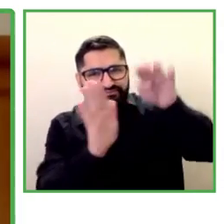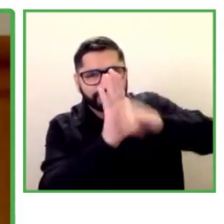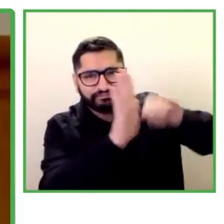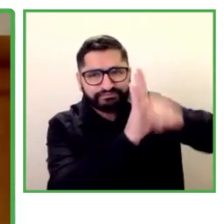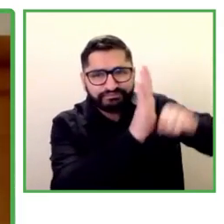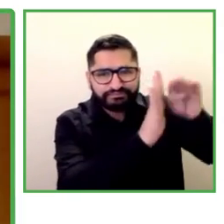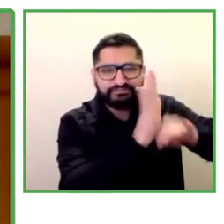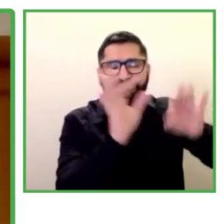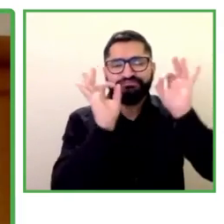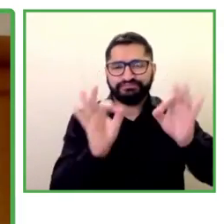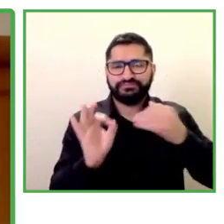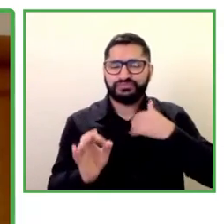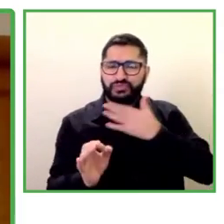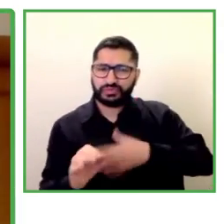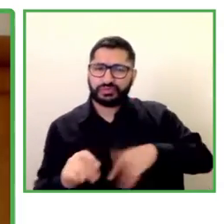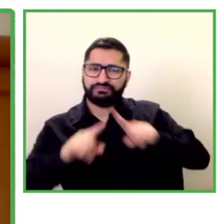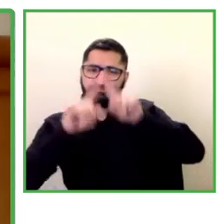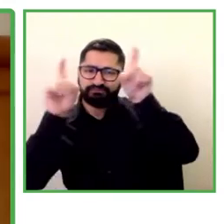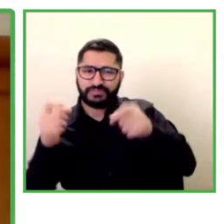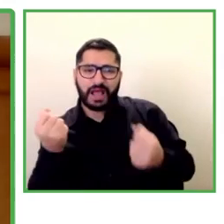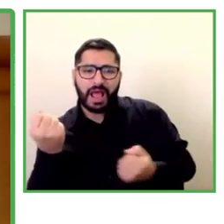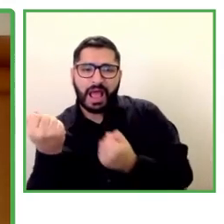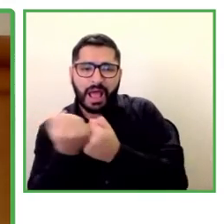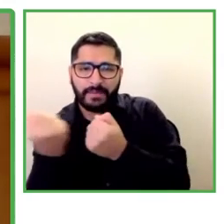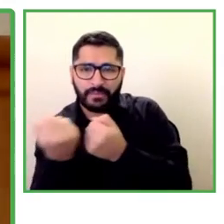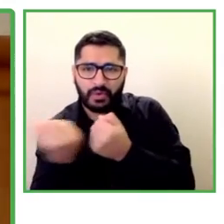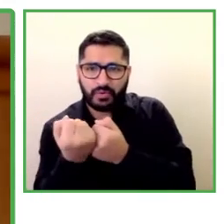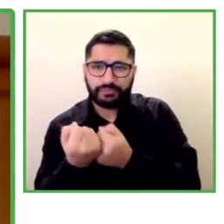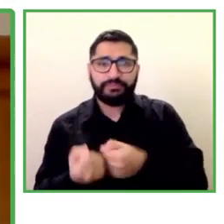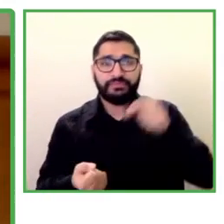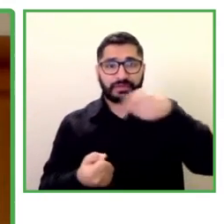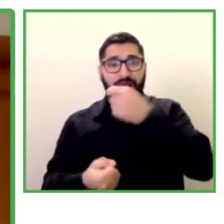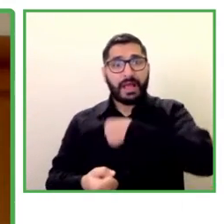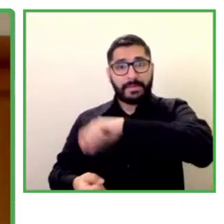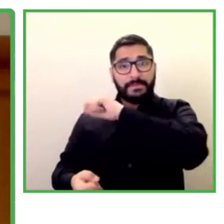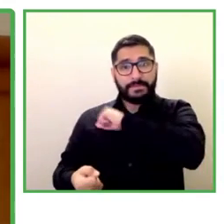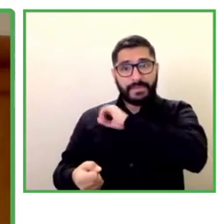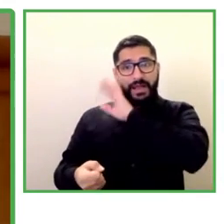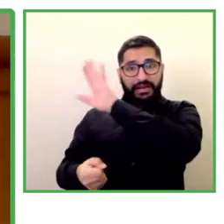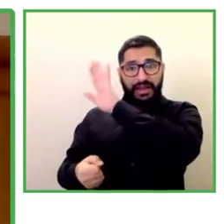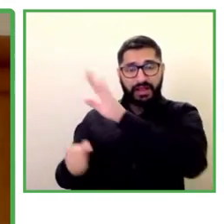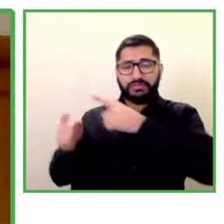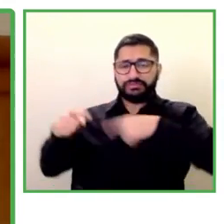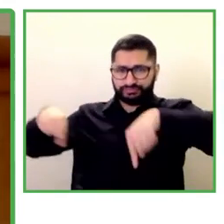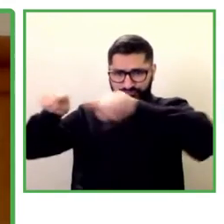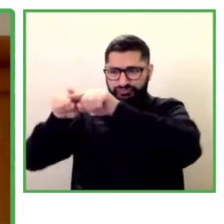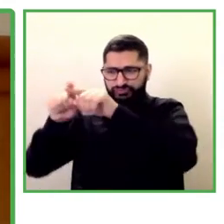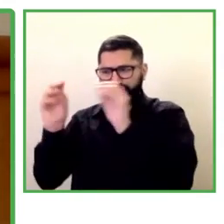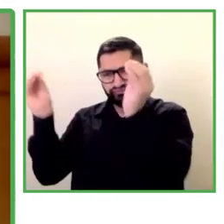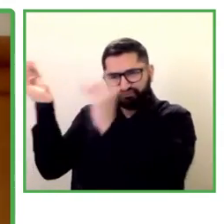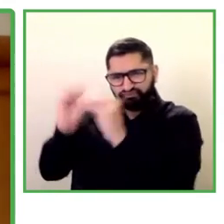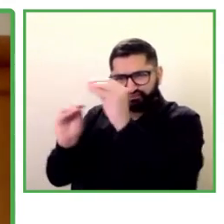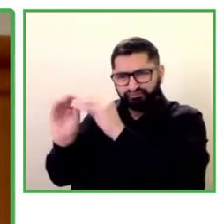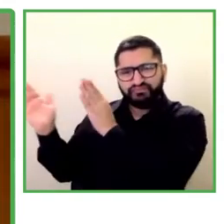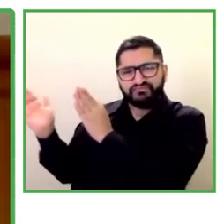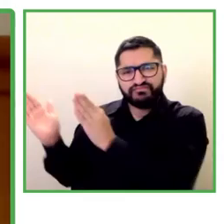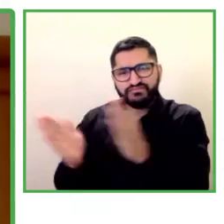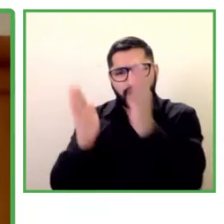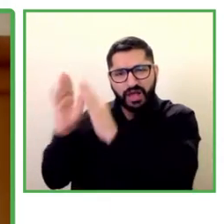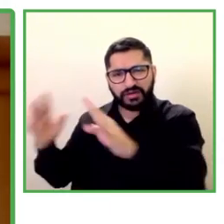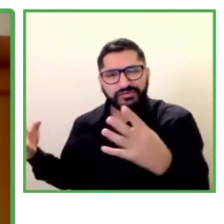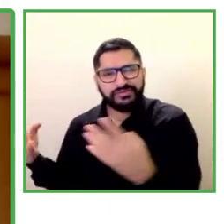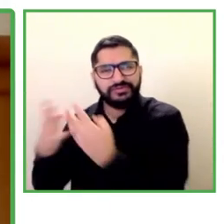and also with the support of the Spanish government, we boosted an intermediate level creation. So this is